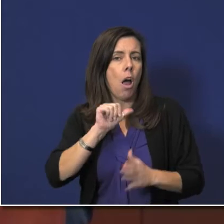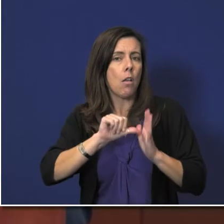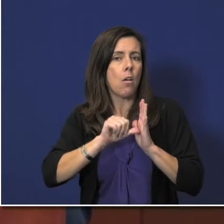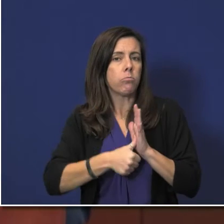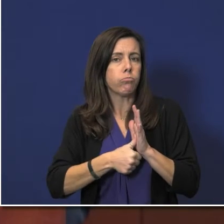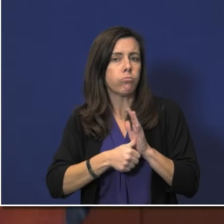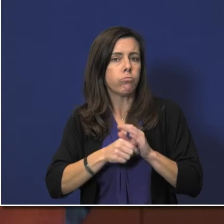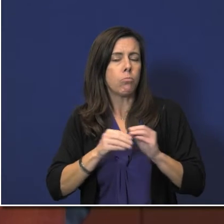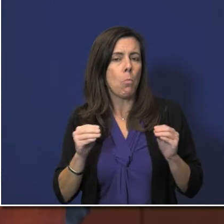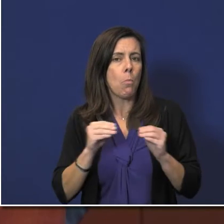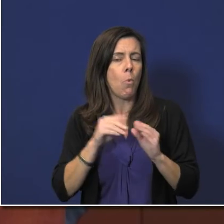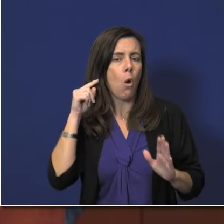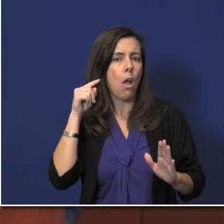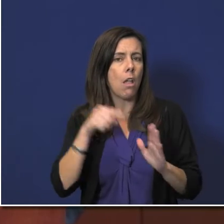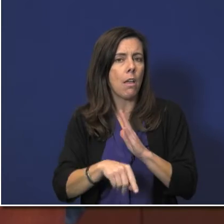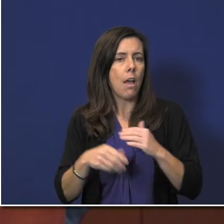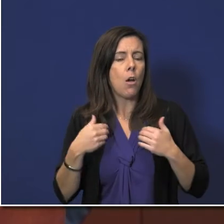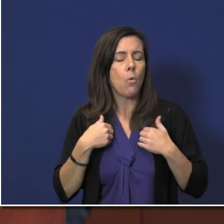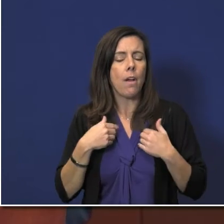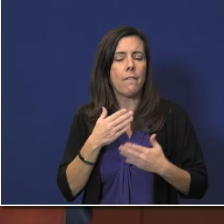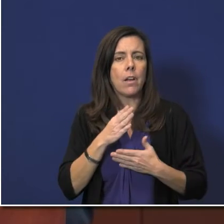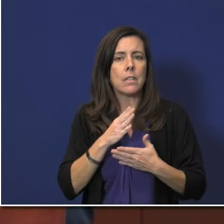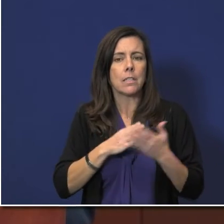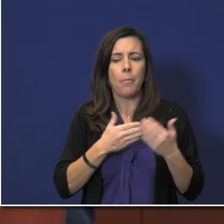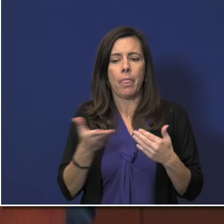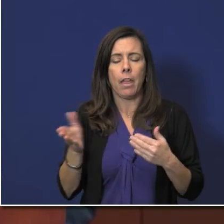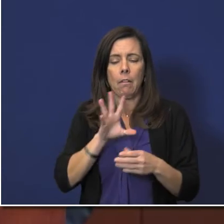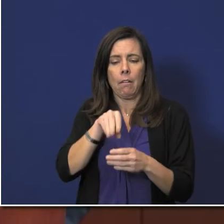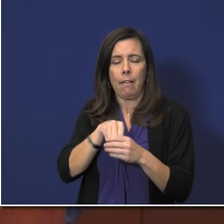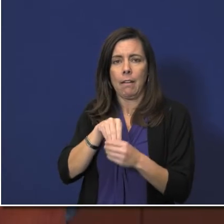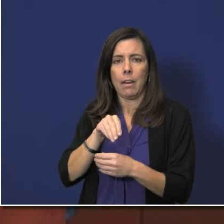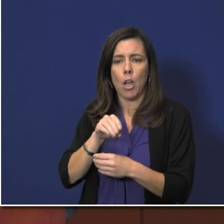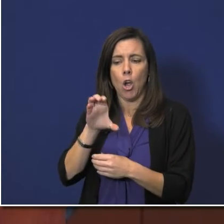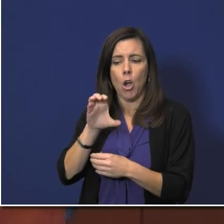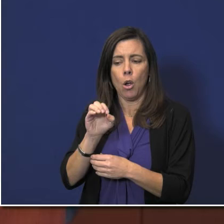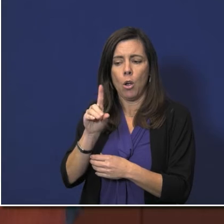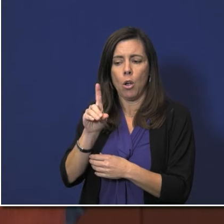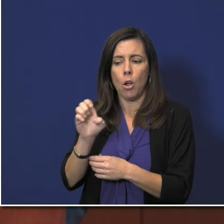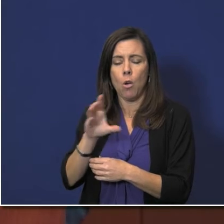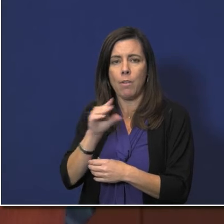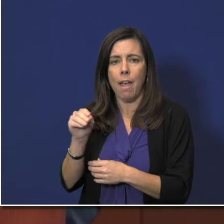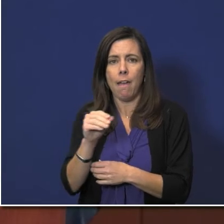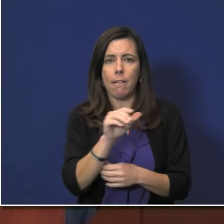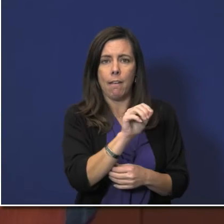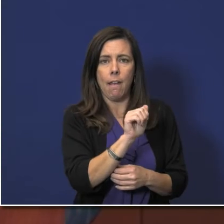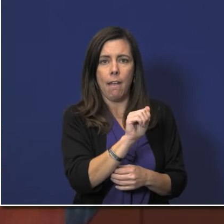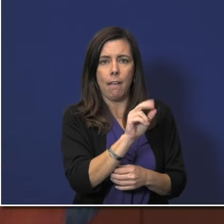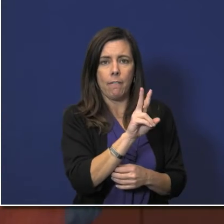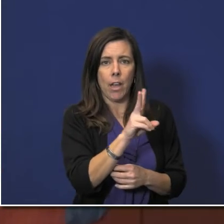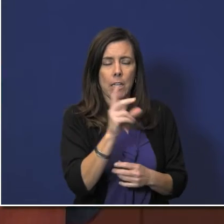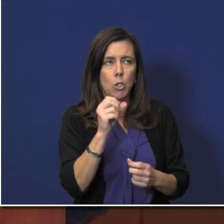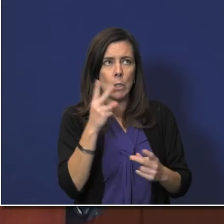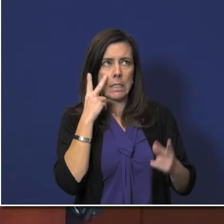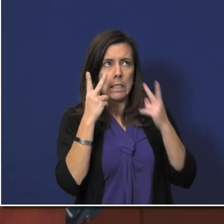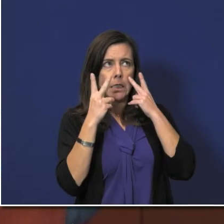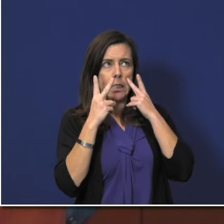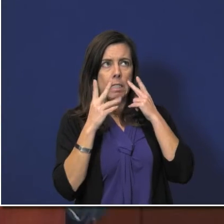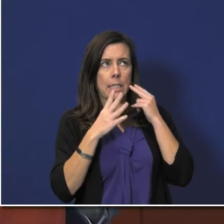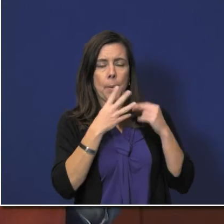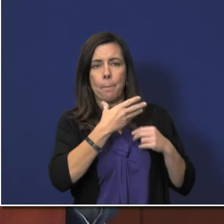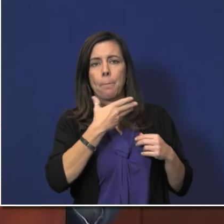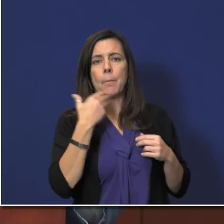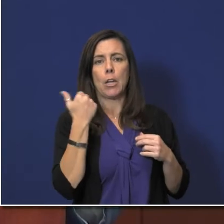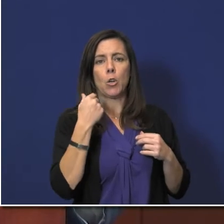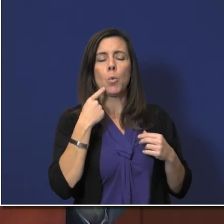there's provisions required in the code, and then there's an AV side, and Jaffe Holden is helping us with that to make sure that we can distribute